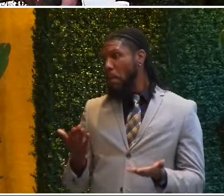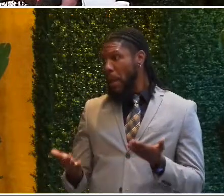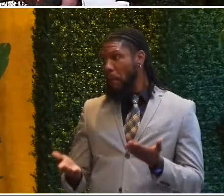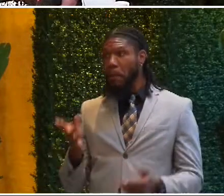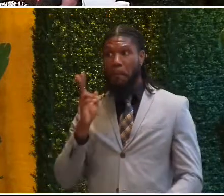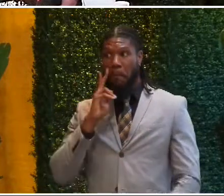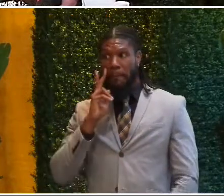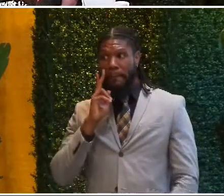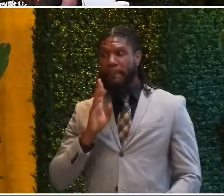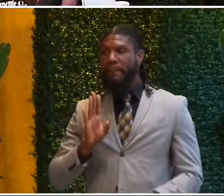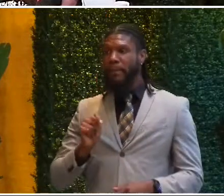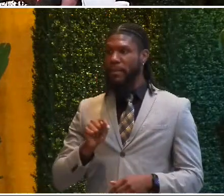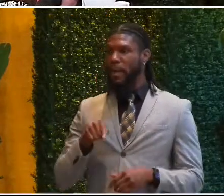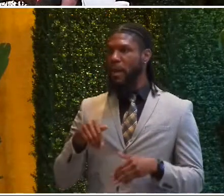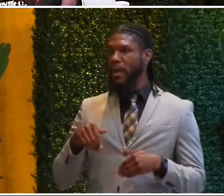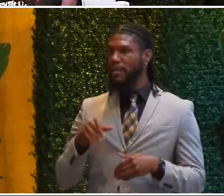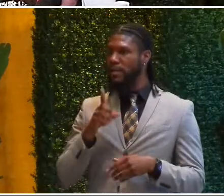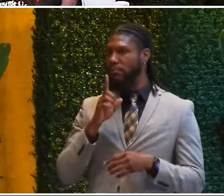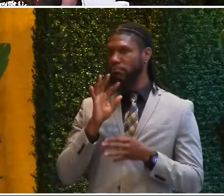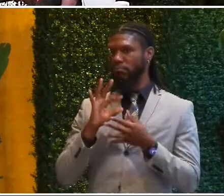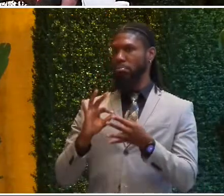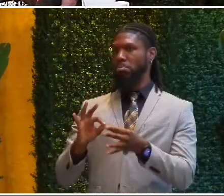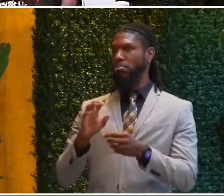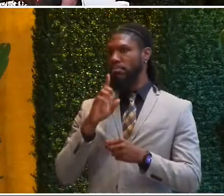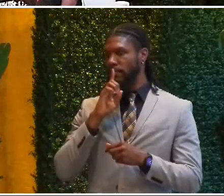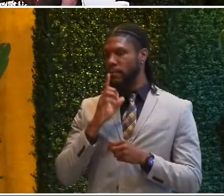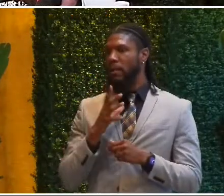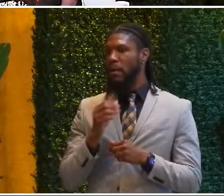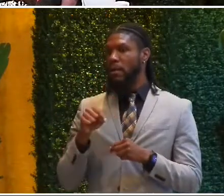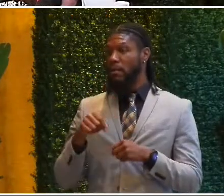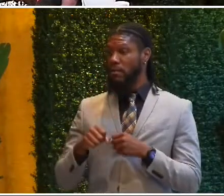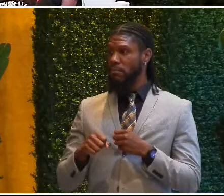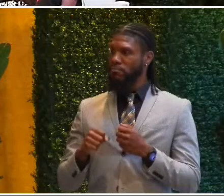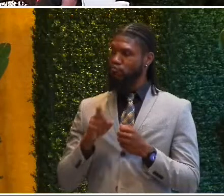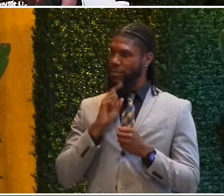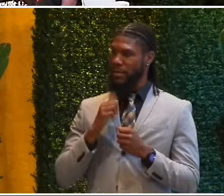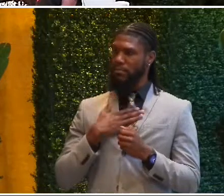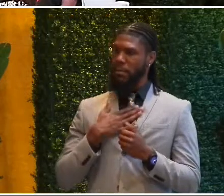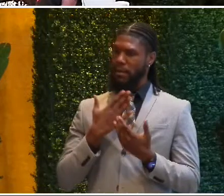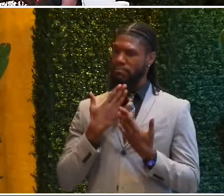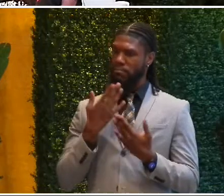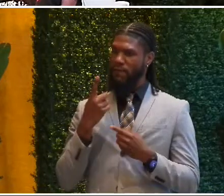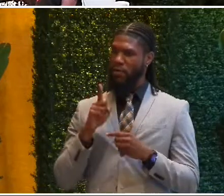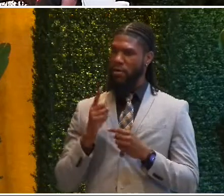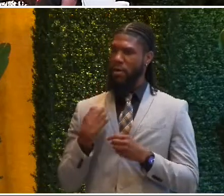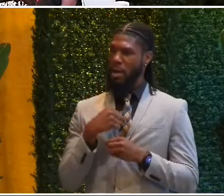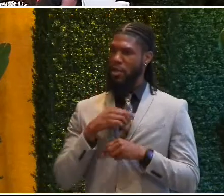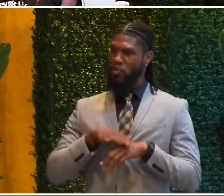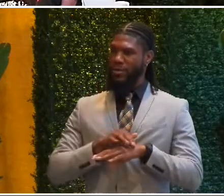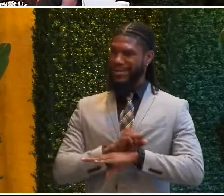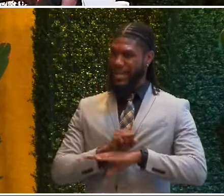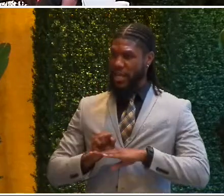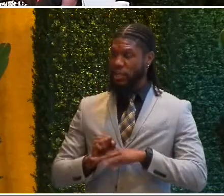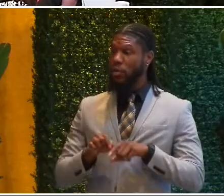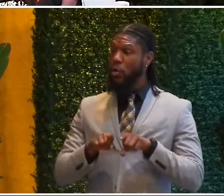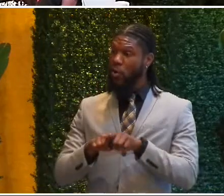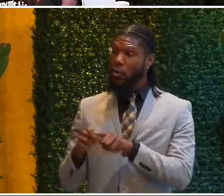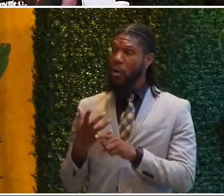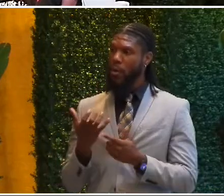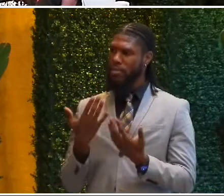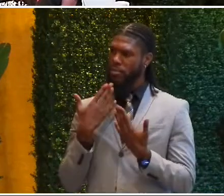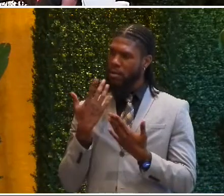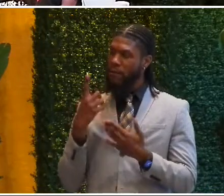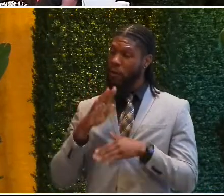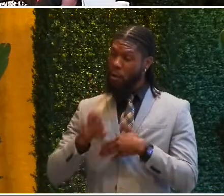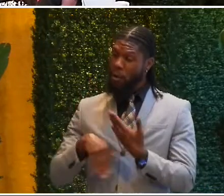So that having been said, in addition to my gratitude for us on stage, I just want to also thank you for all